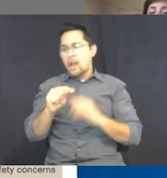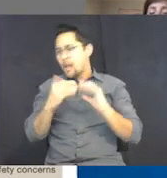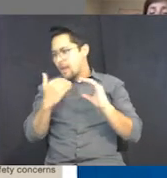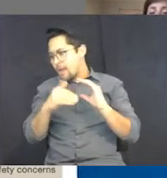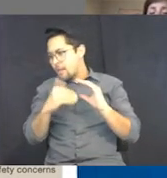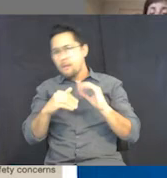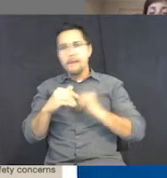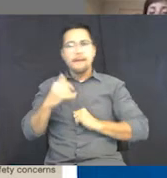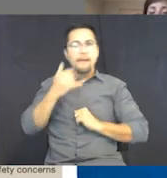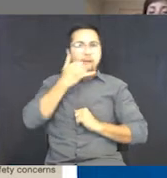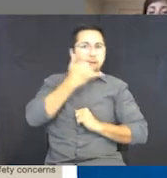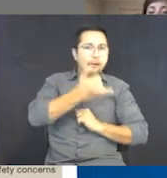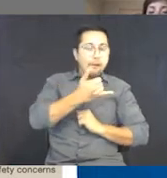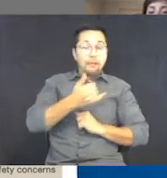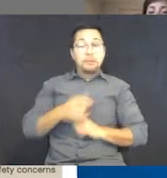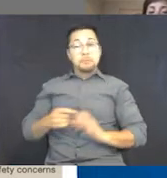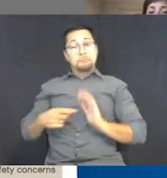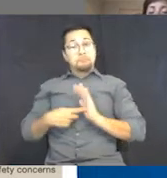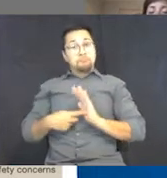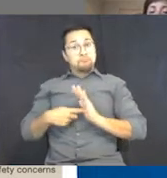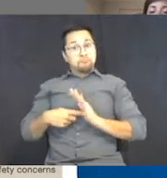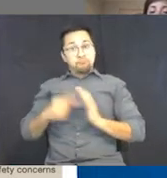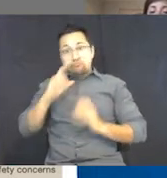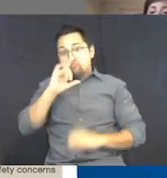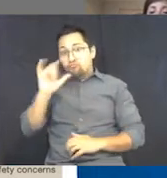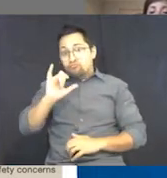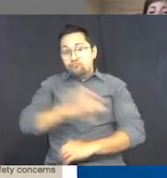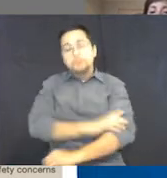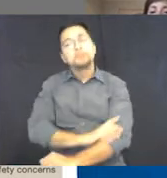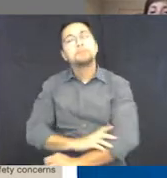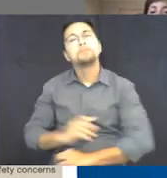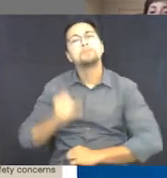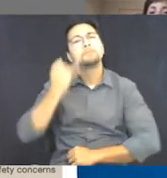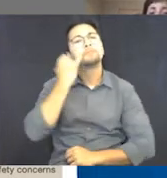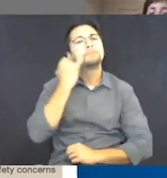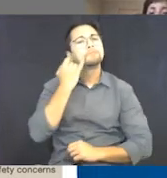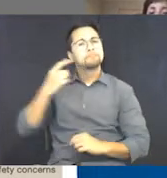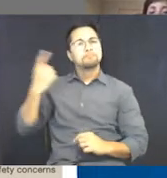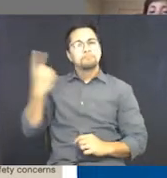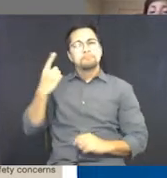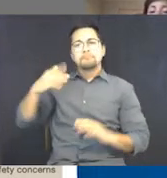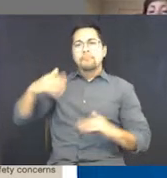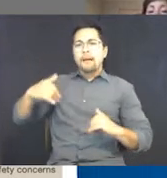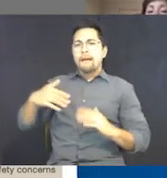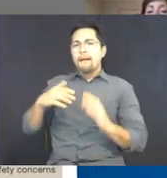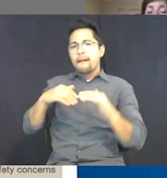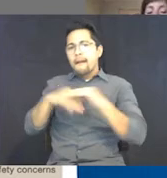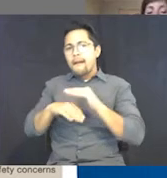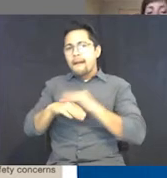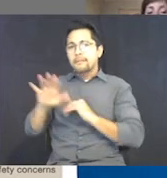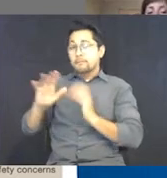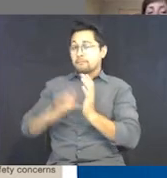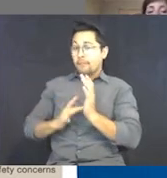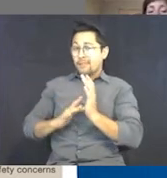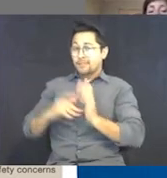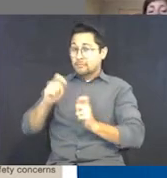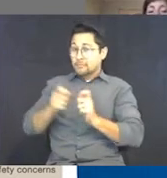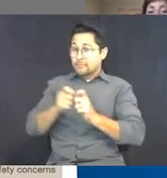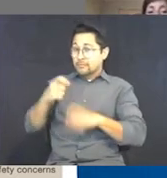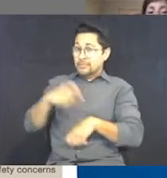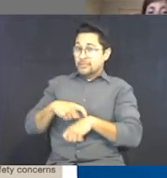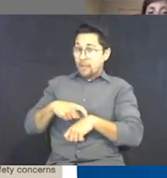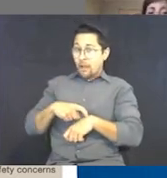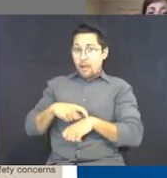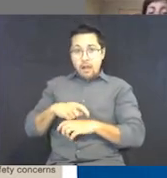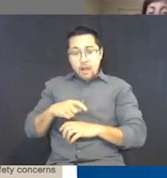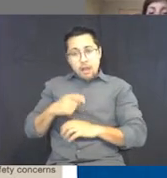them to take your medicine. So, for example, John, take your medicine. And if John still doesn't take his medicine,